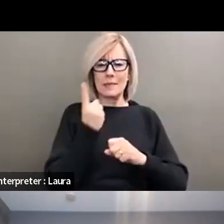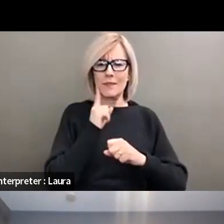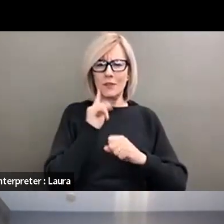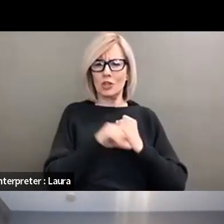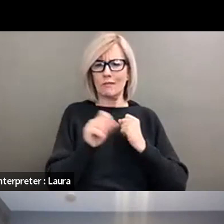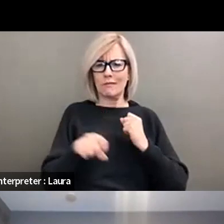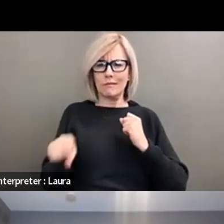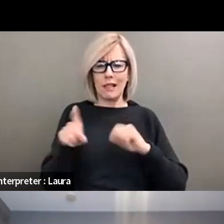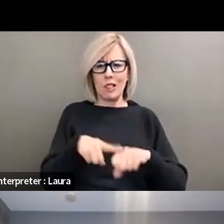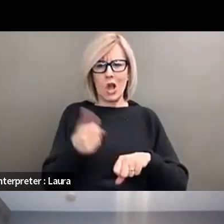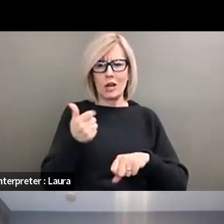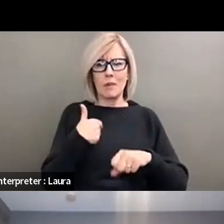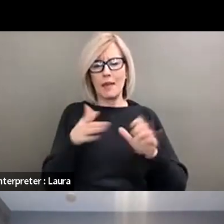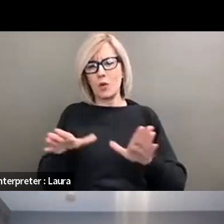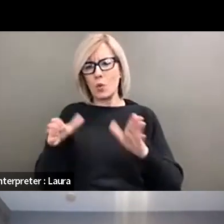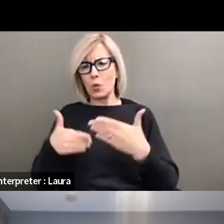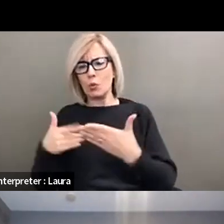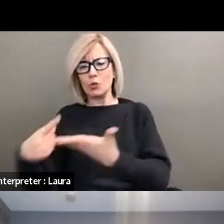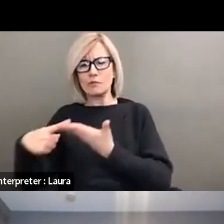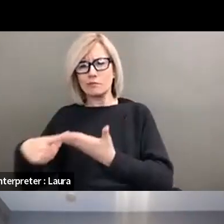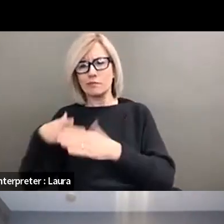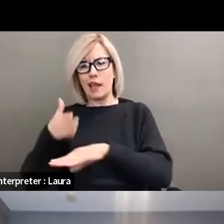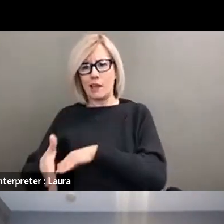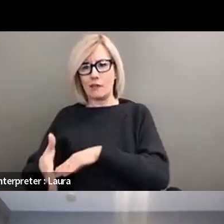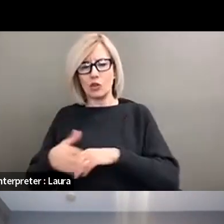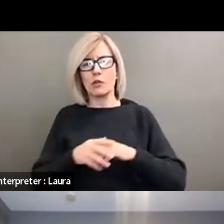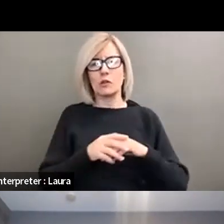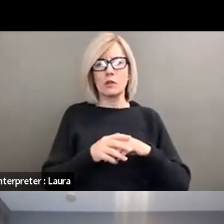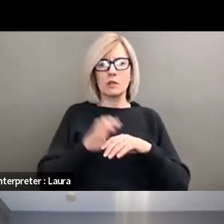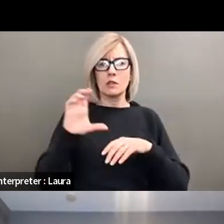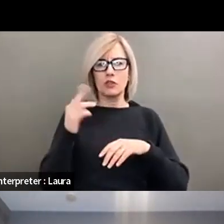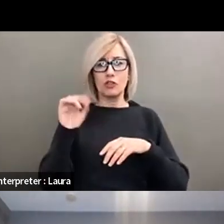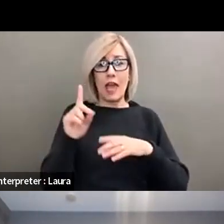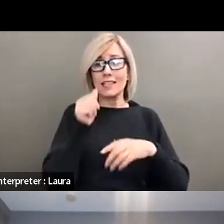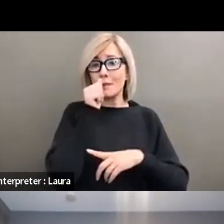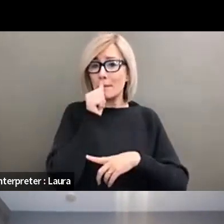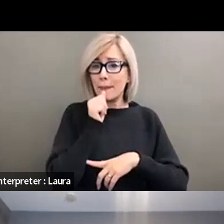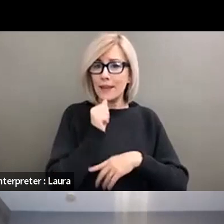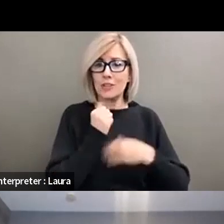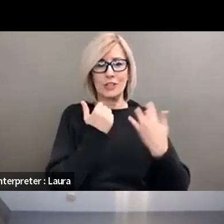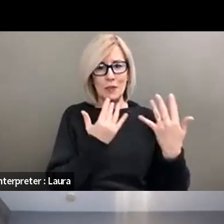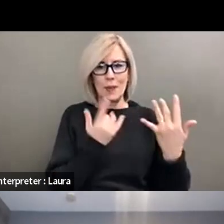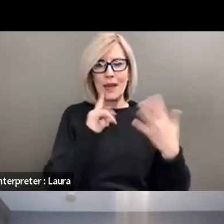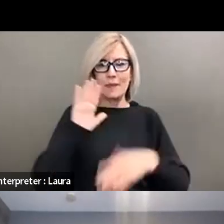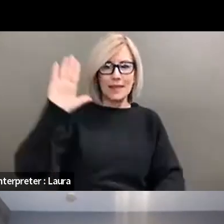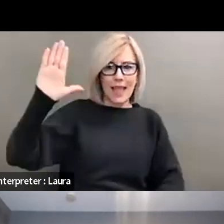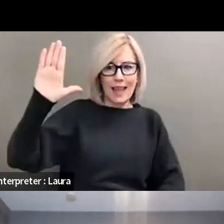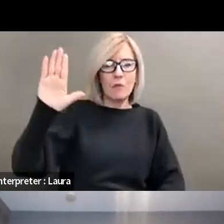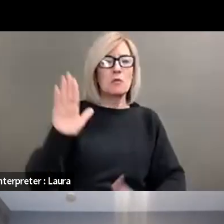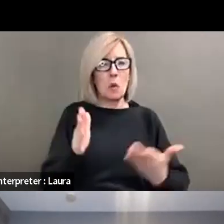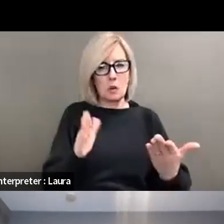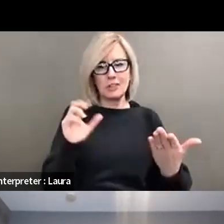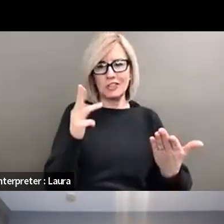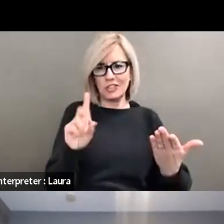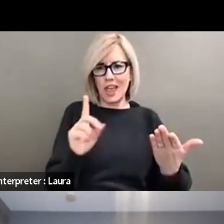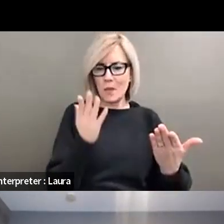at least have a room to have a conversation afterwards. Chad has been patiently waiting with his hand up there for a while. So I'm going to have Chad